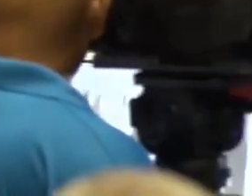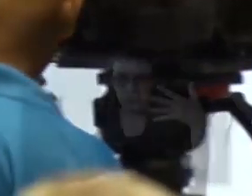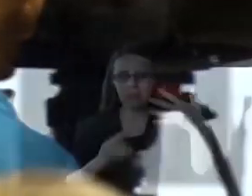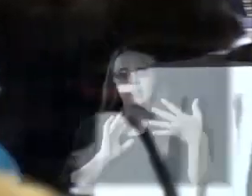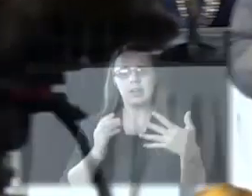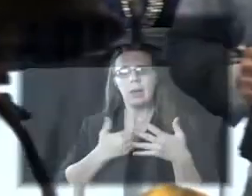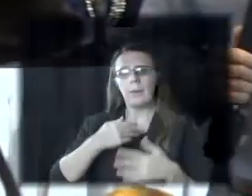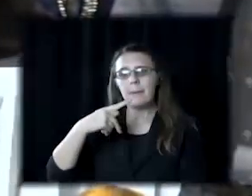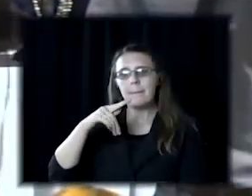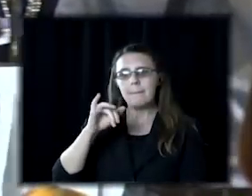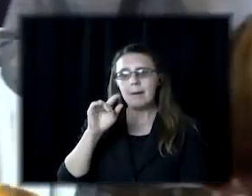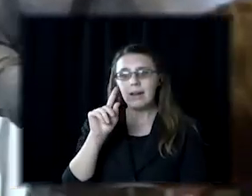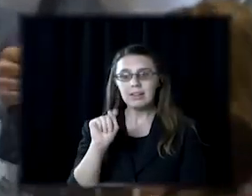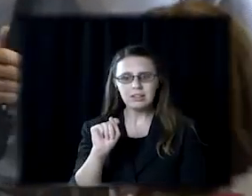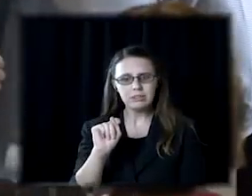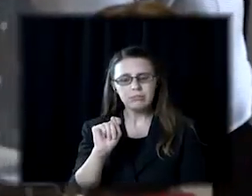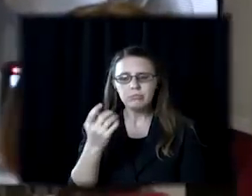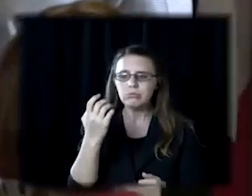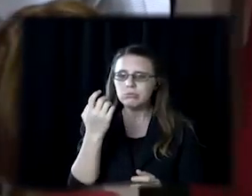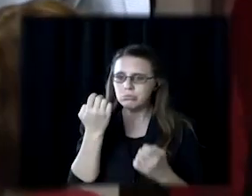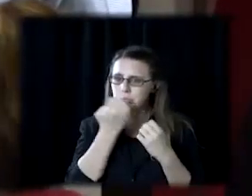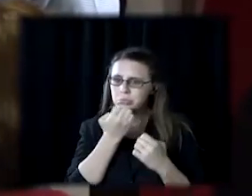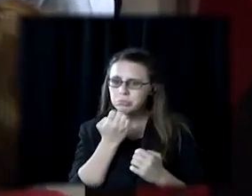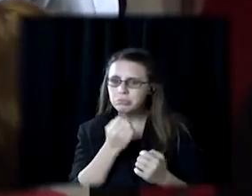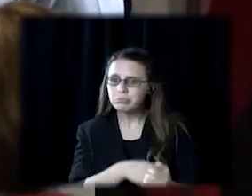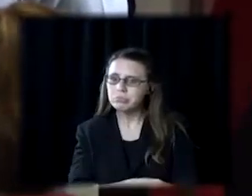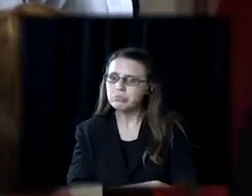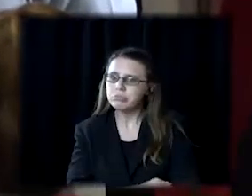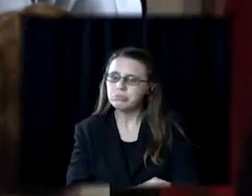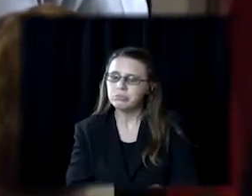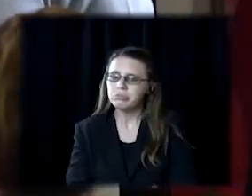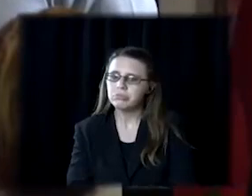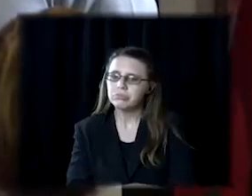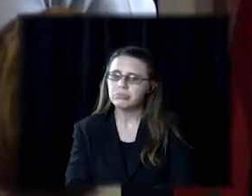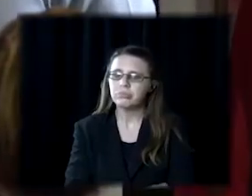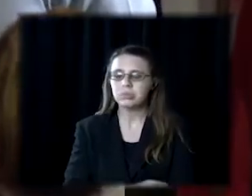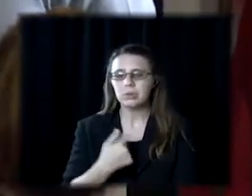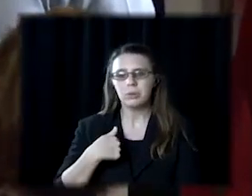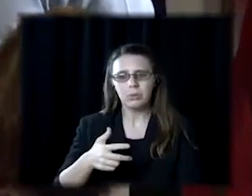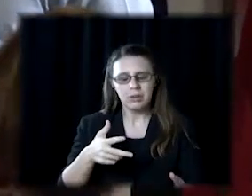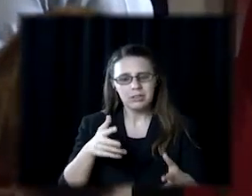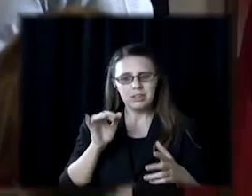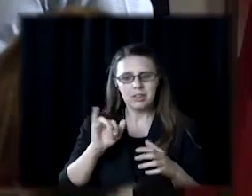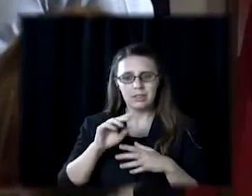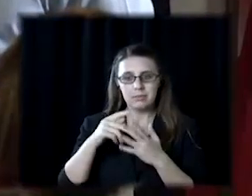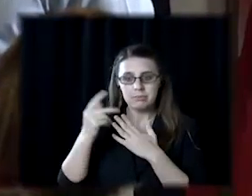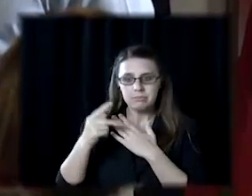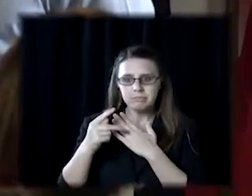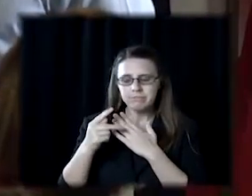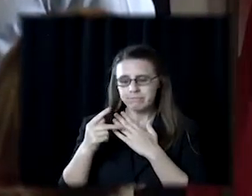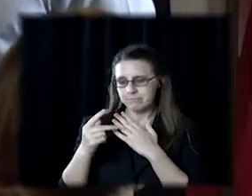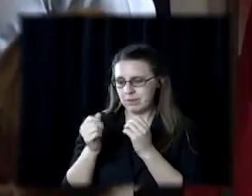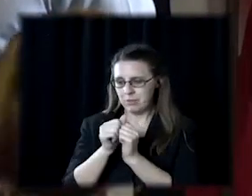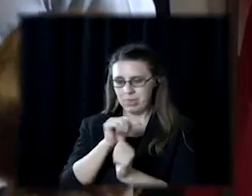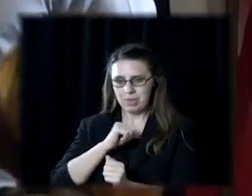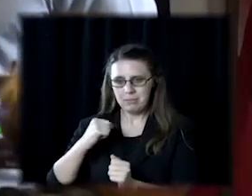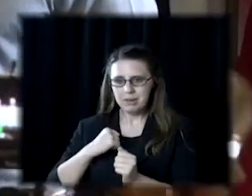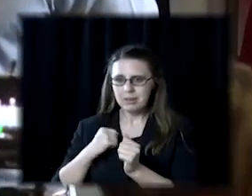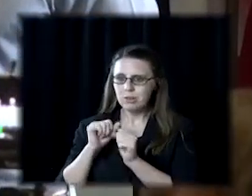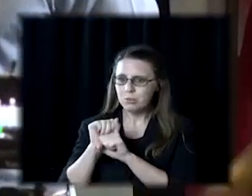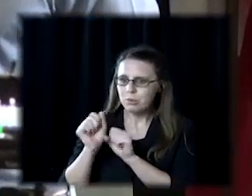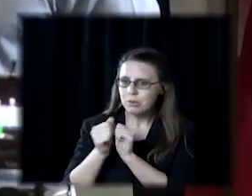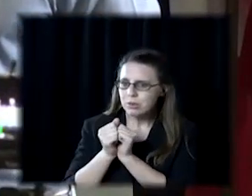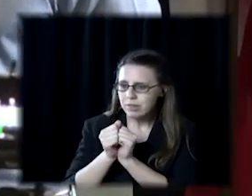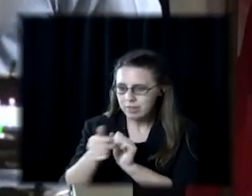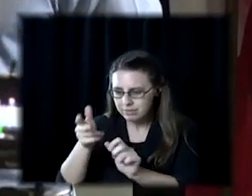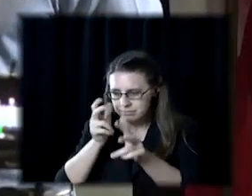We're not certain whether we'll continue. What we'd like to do is take this pilot and listen to the mayors, work with the mayors, work with the stakeholders to see